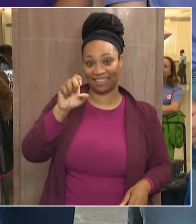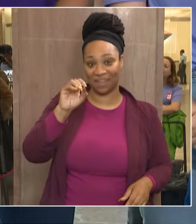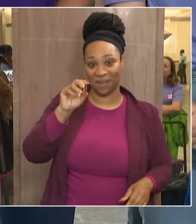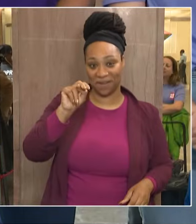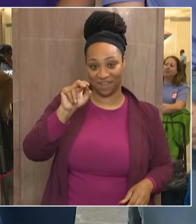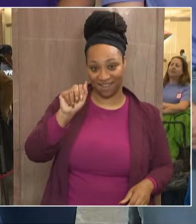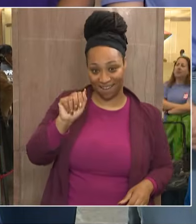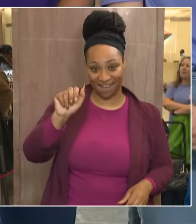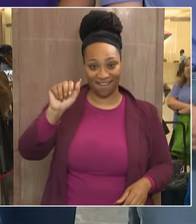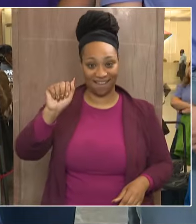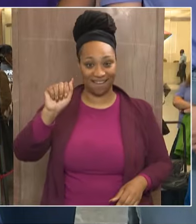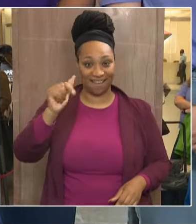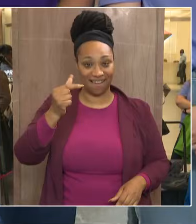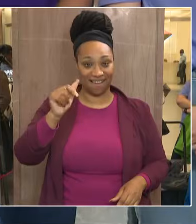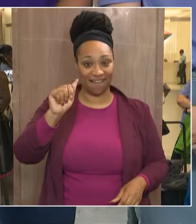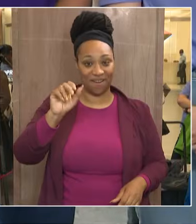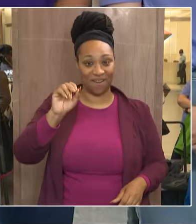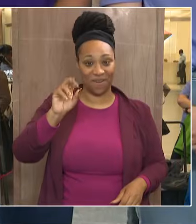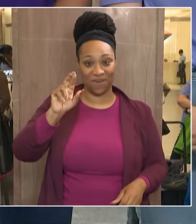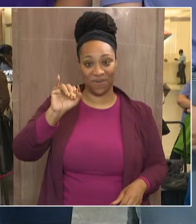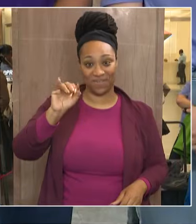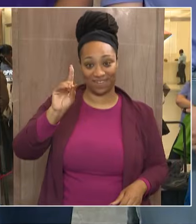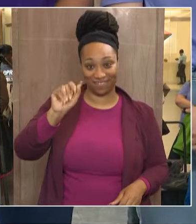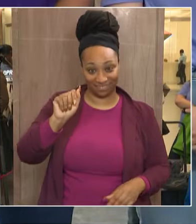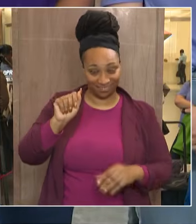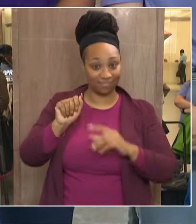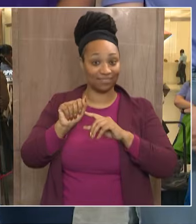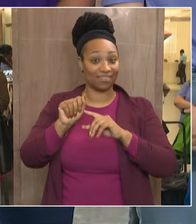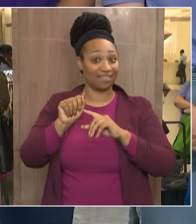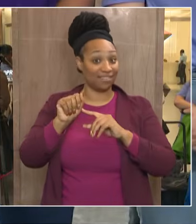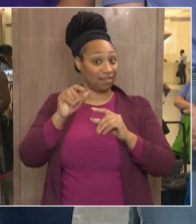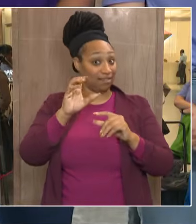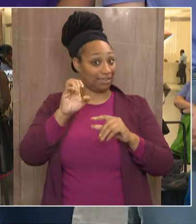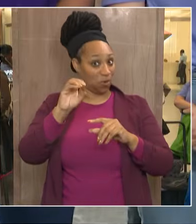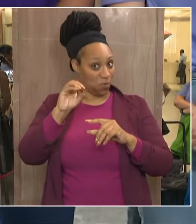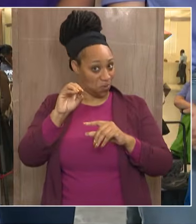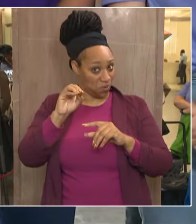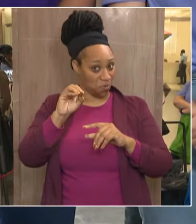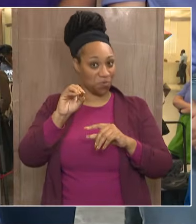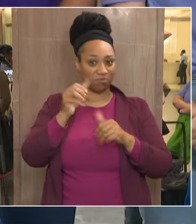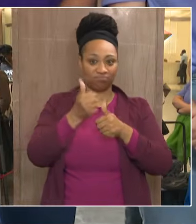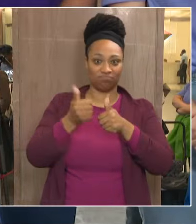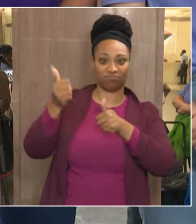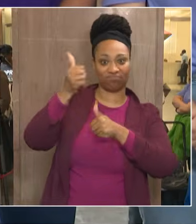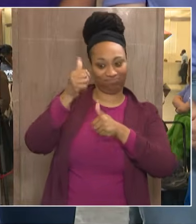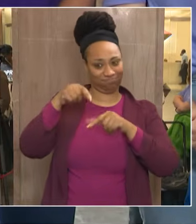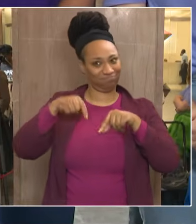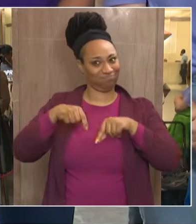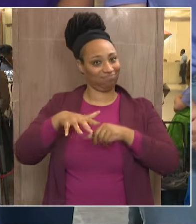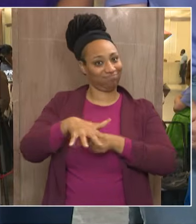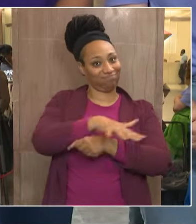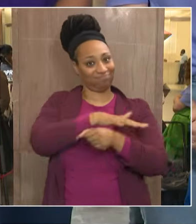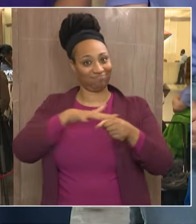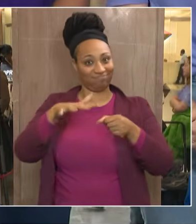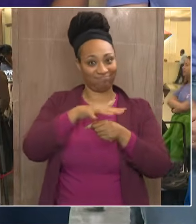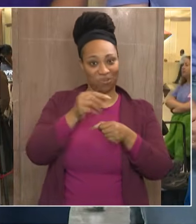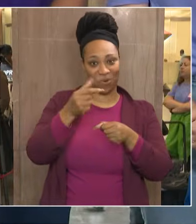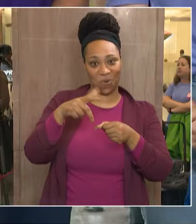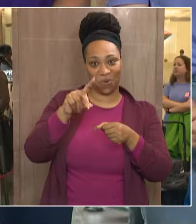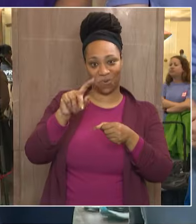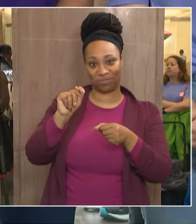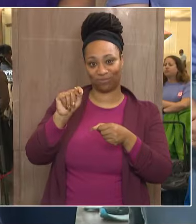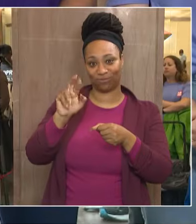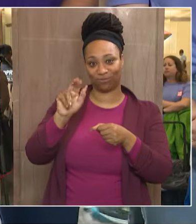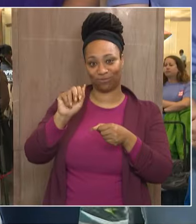Mayor Bowser for her ongoing support for the Golden Triangle, for the downtown, and for the District of Columbia as a